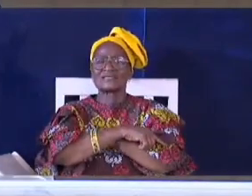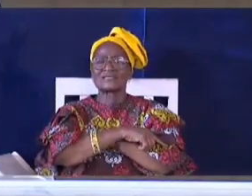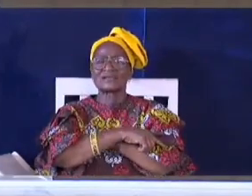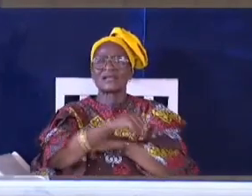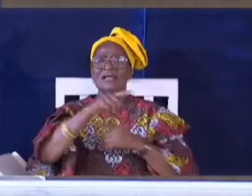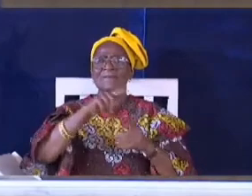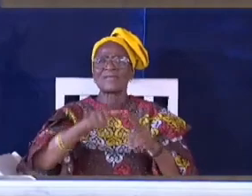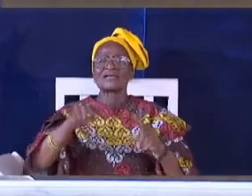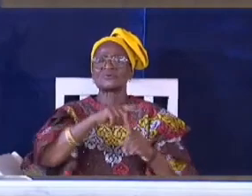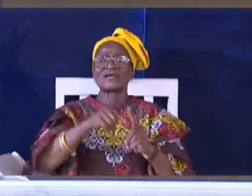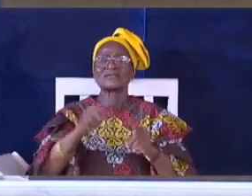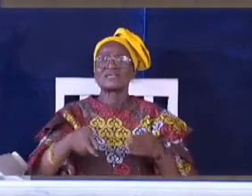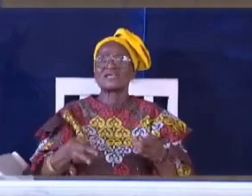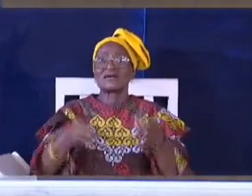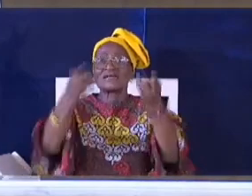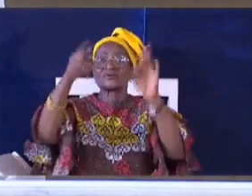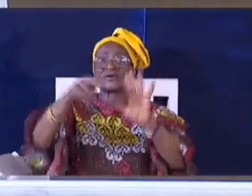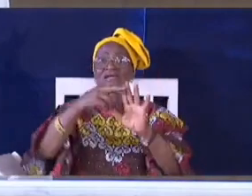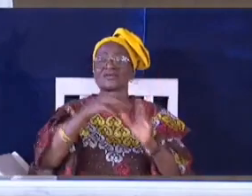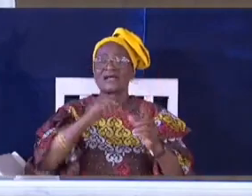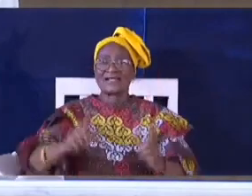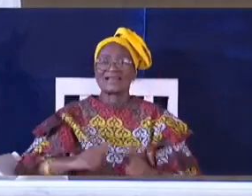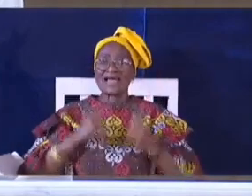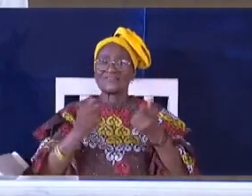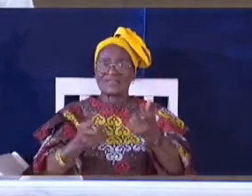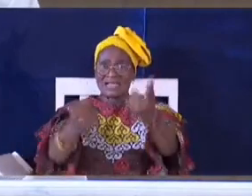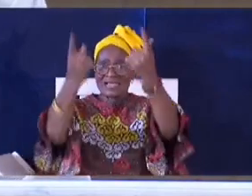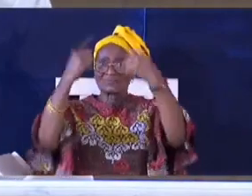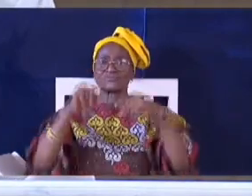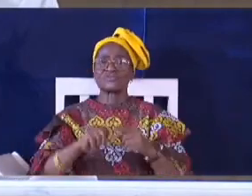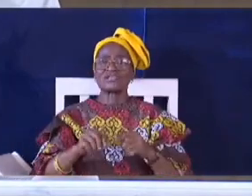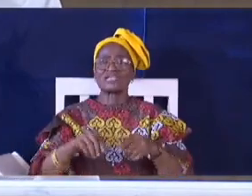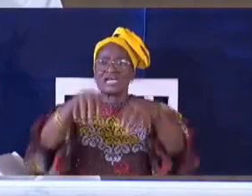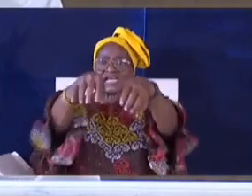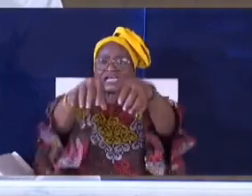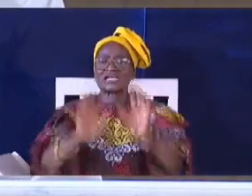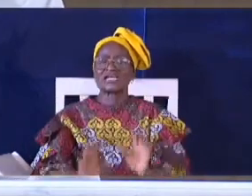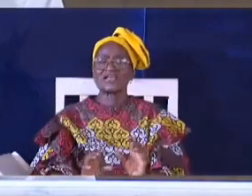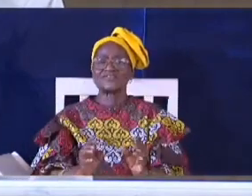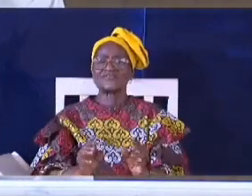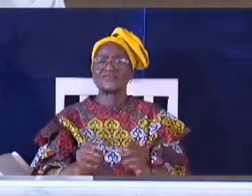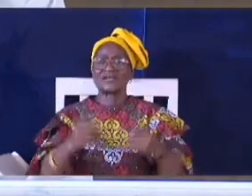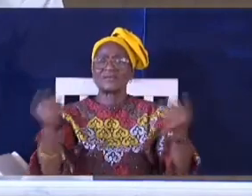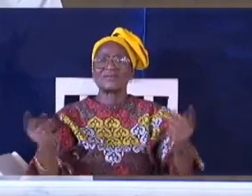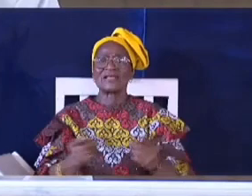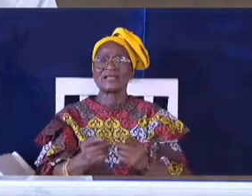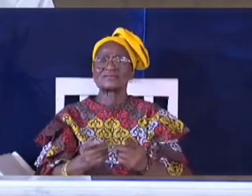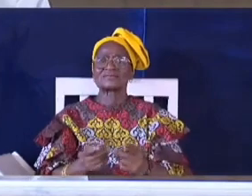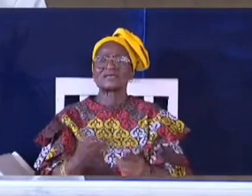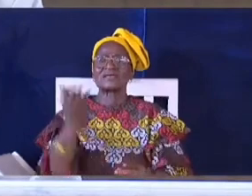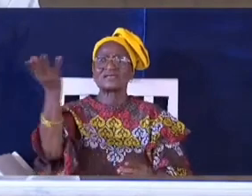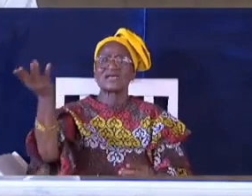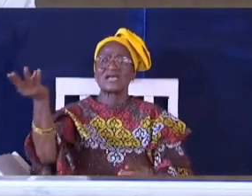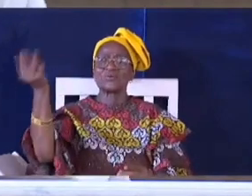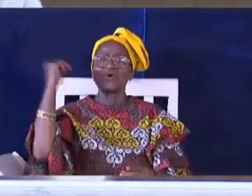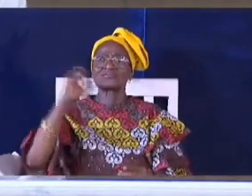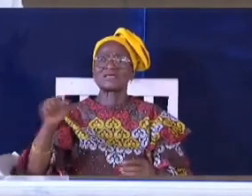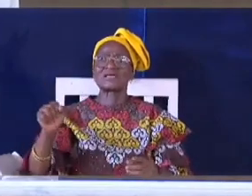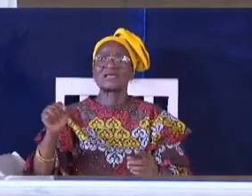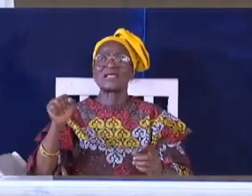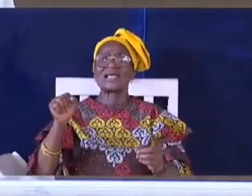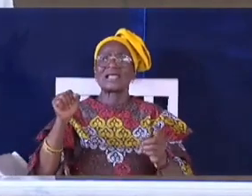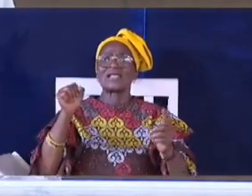But when the resurrection and the life came to the graveyard, there was a collision. There